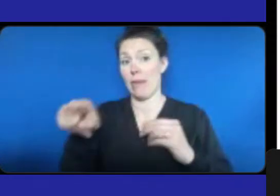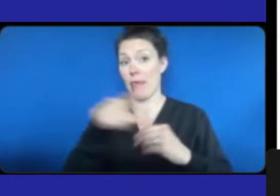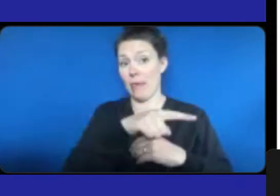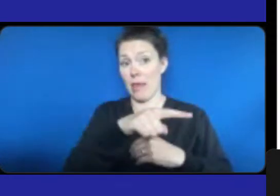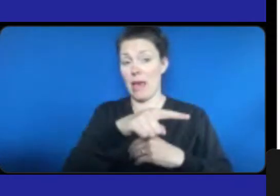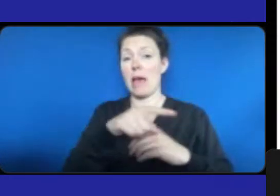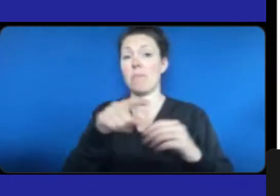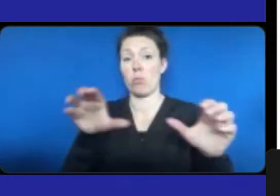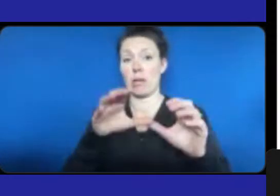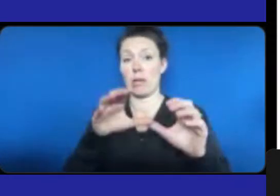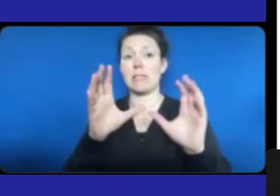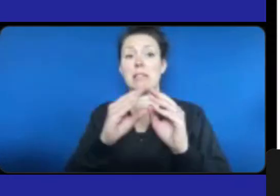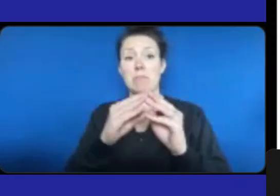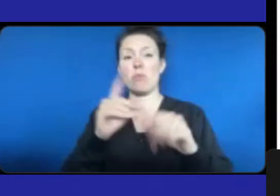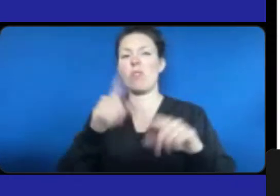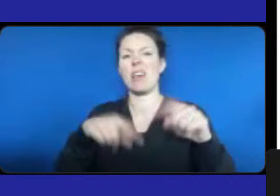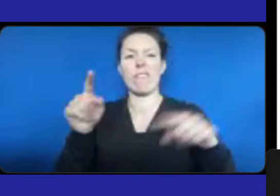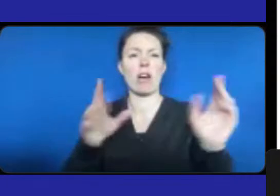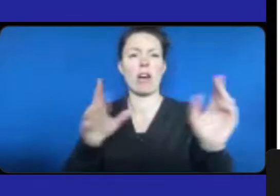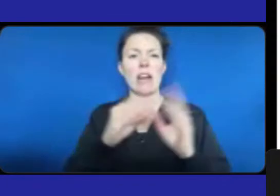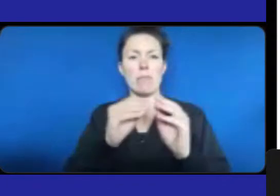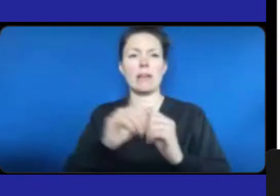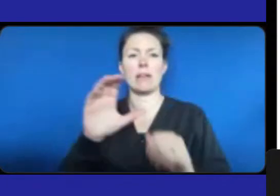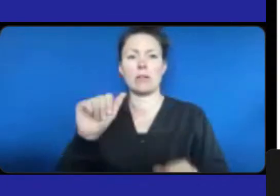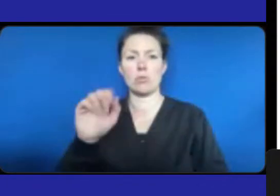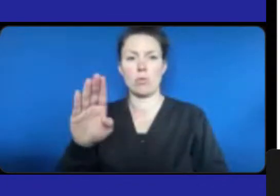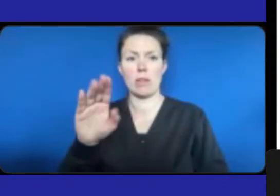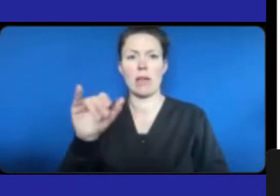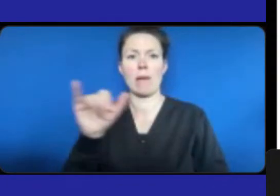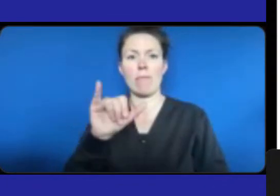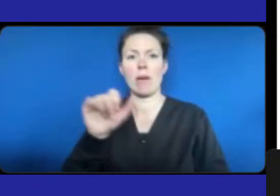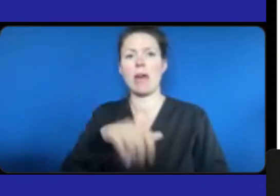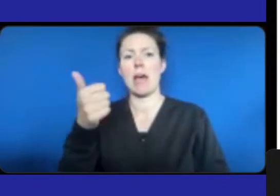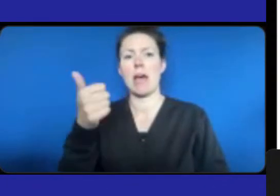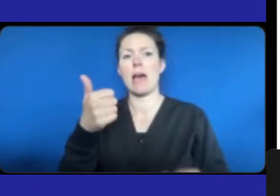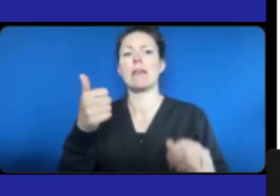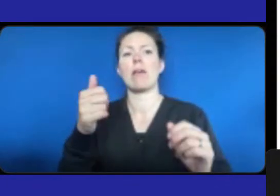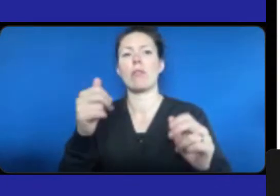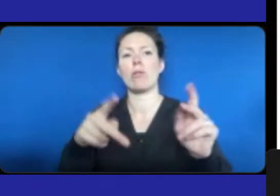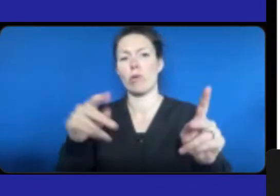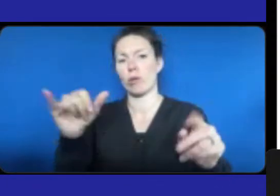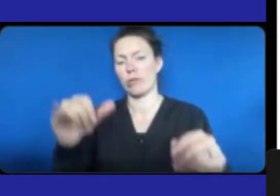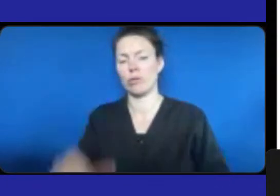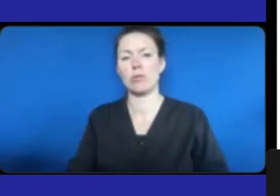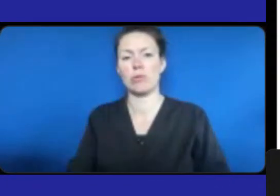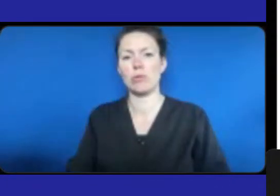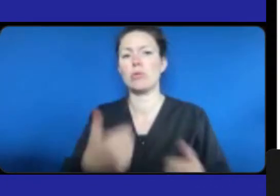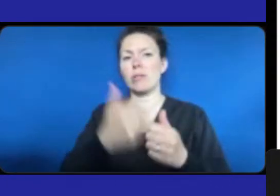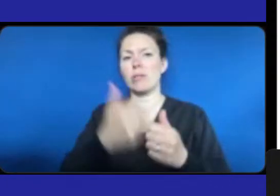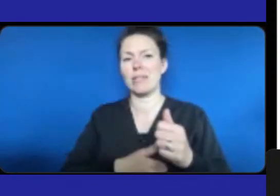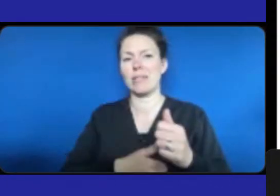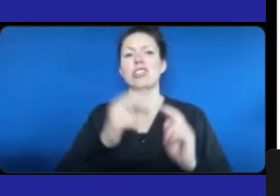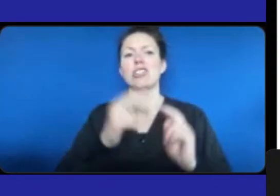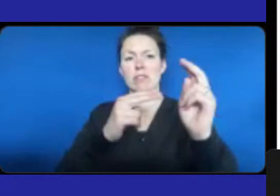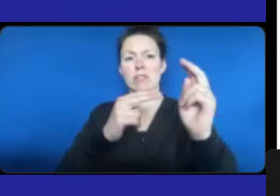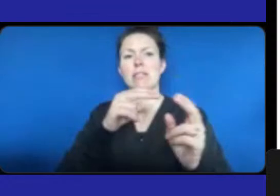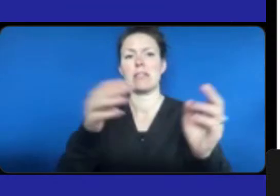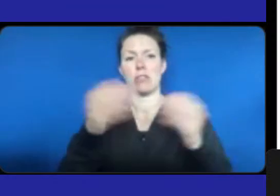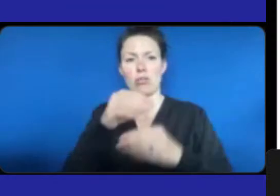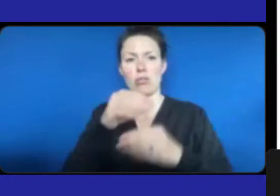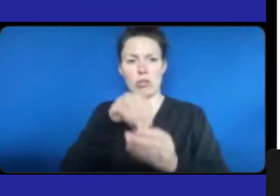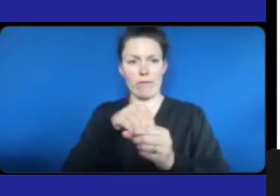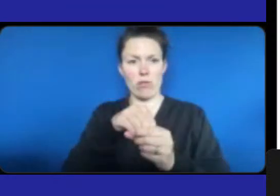meetings, a variety of meetings with them, as well as other parties. Each of the facilities, of course, was involved. We added